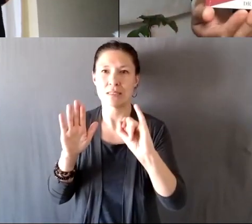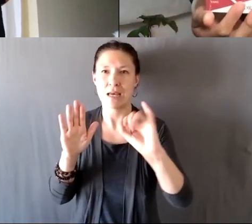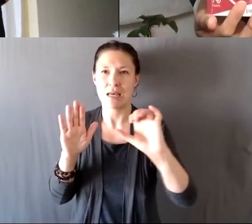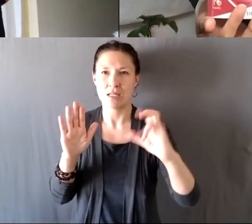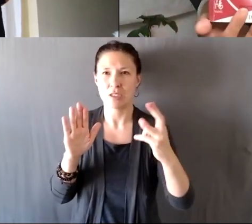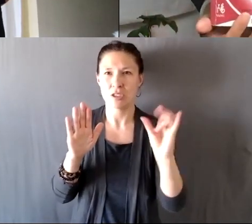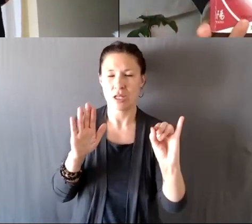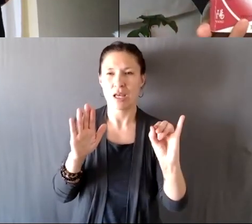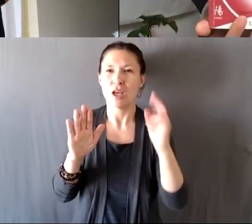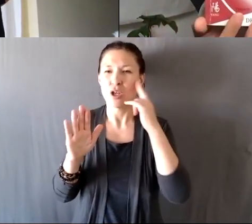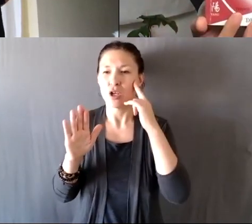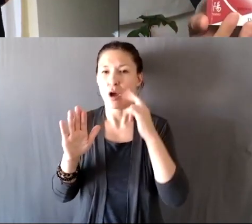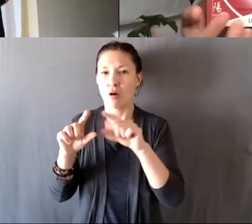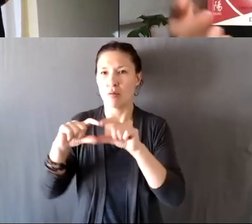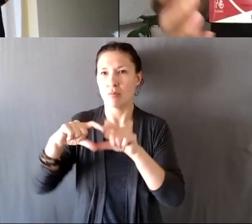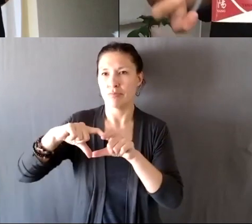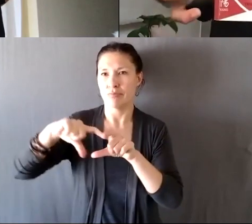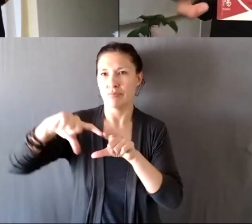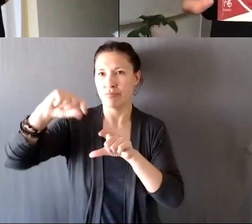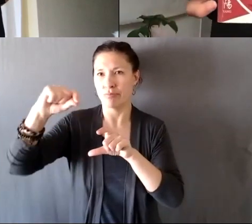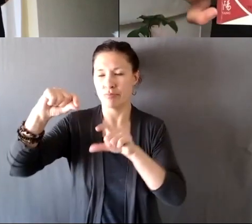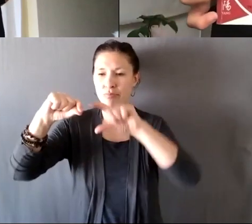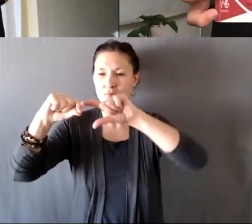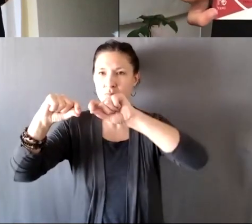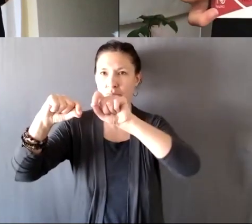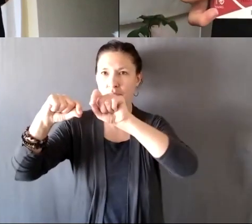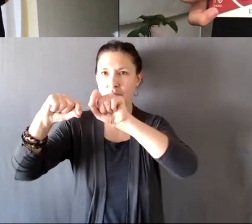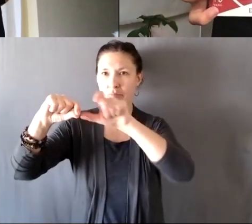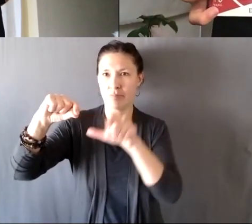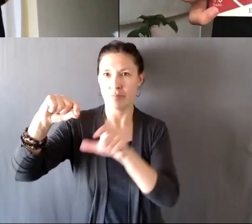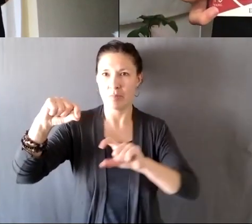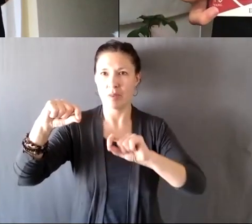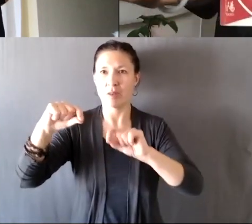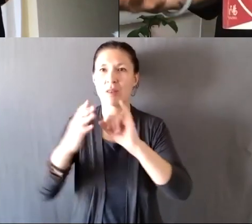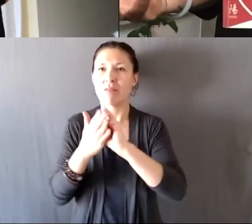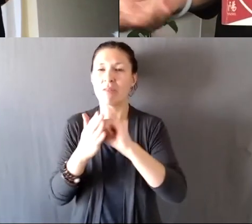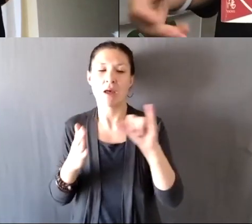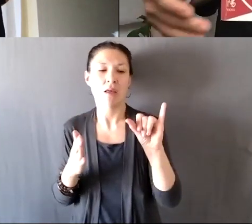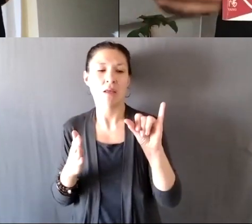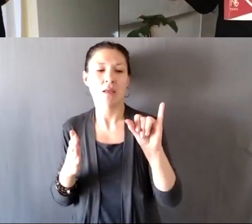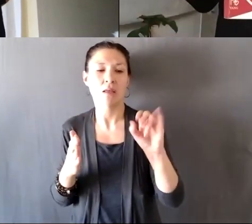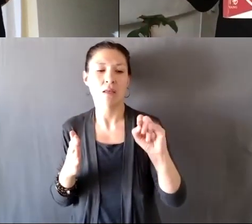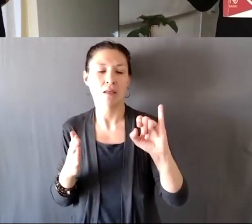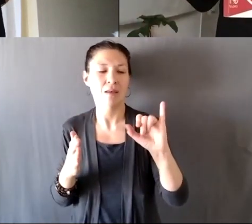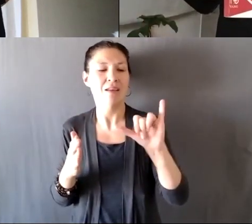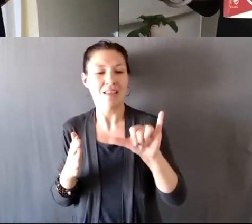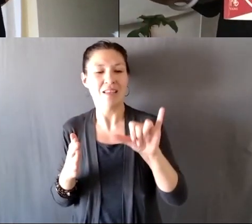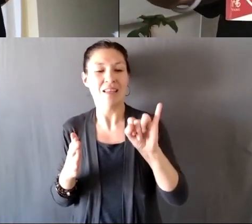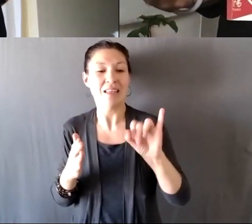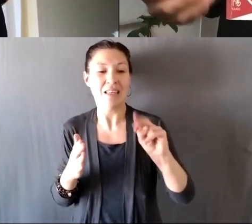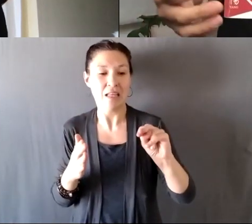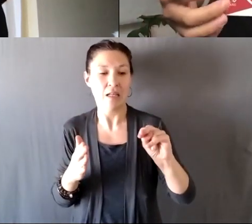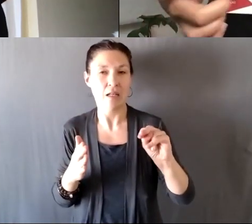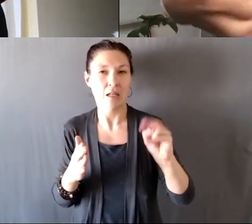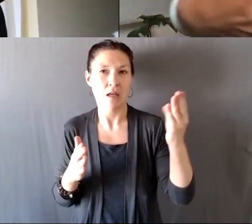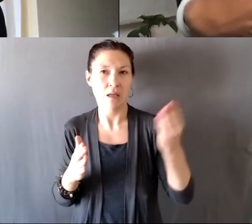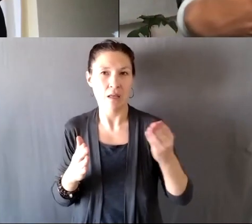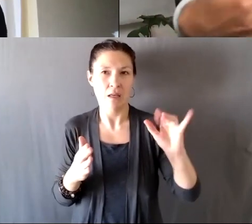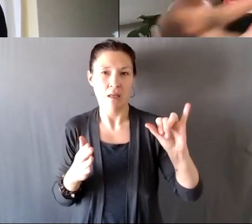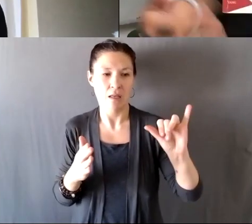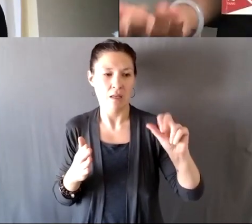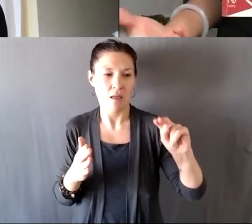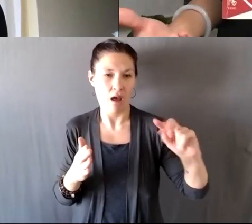and yang because it is made of yin and yang. We have yang, lightness, form. We